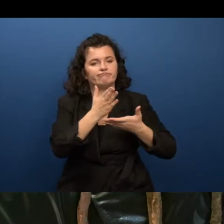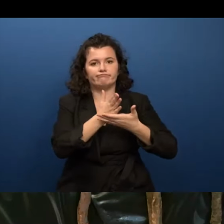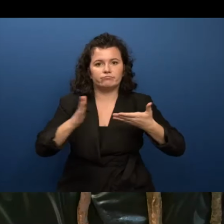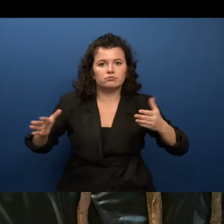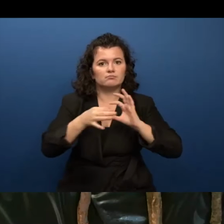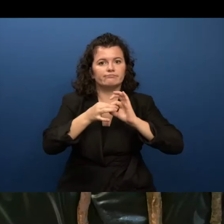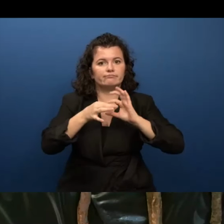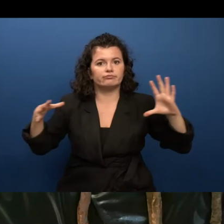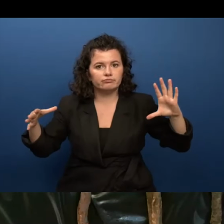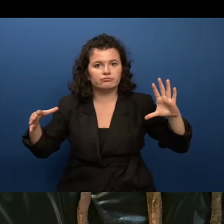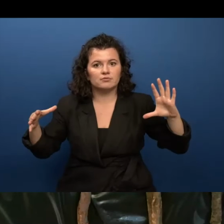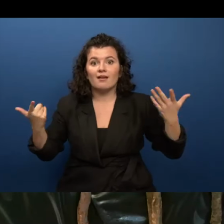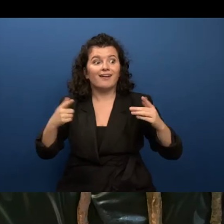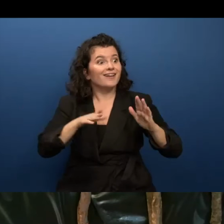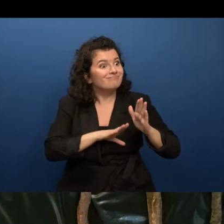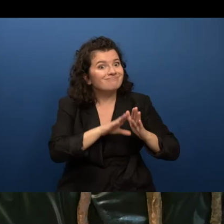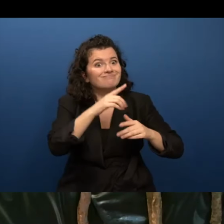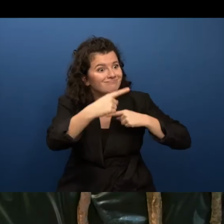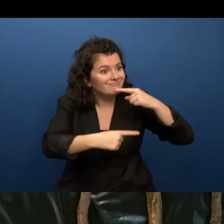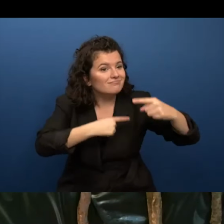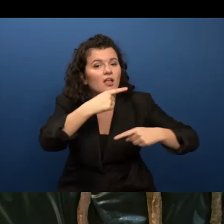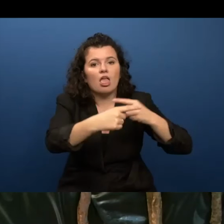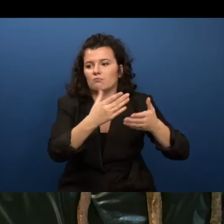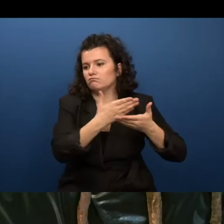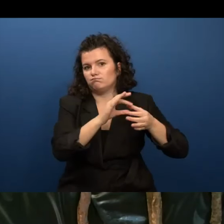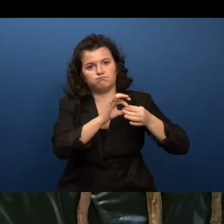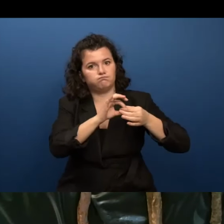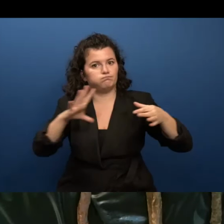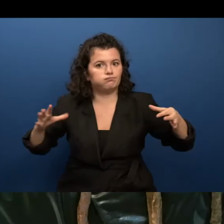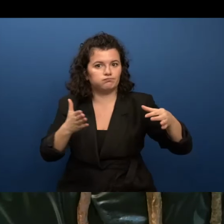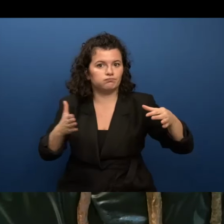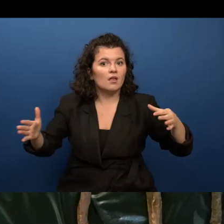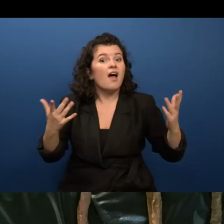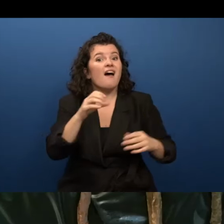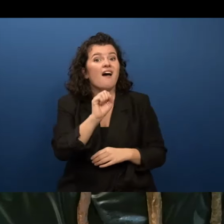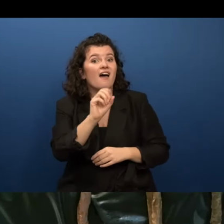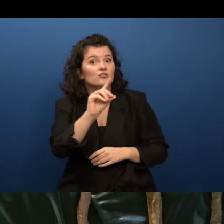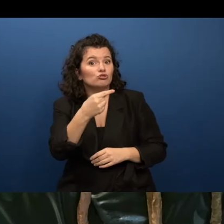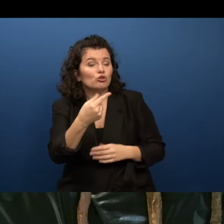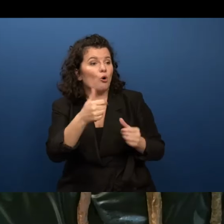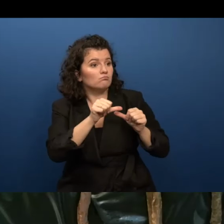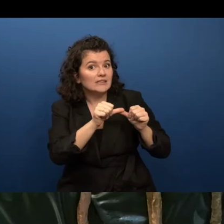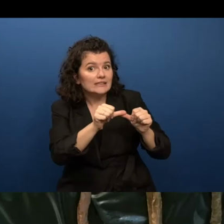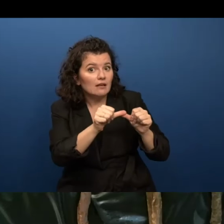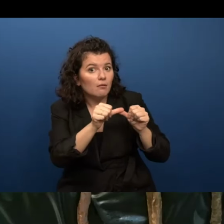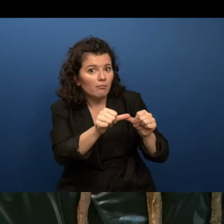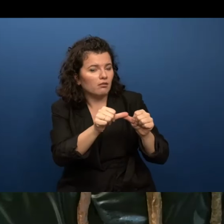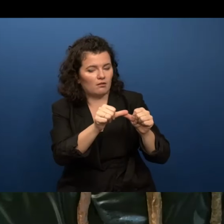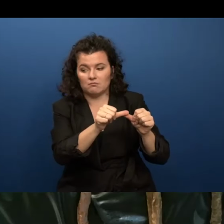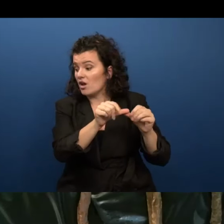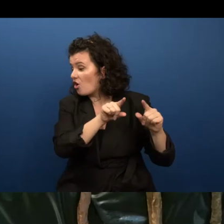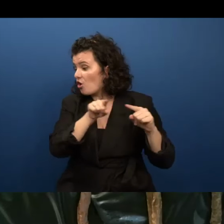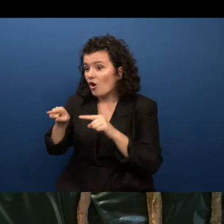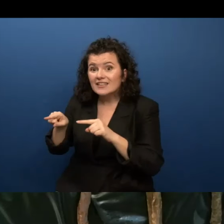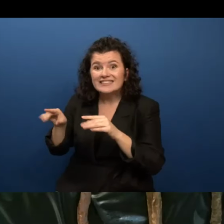development and realizing personal goals for sustainability reasons. So the marginalized group are